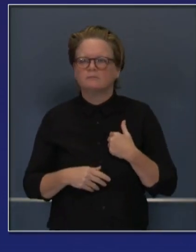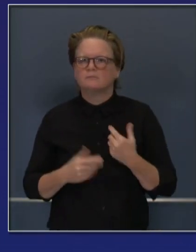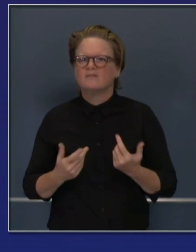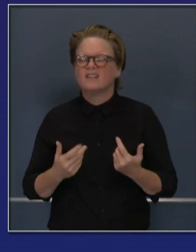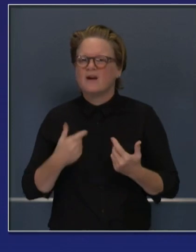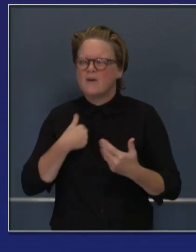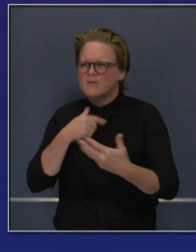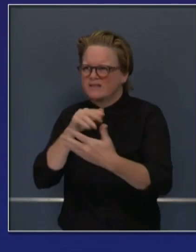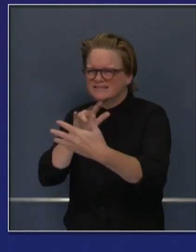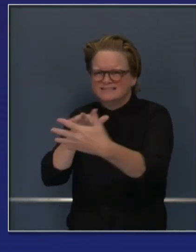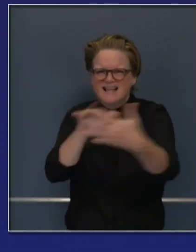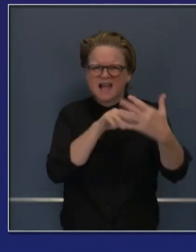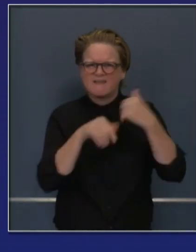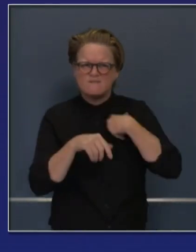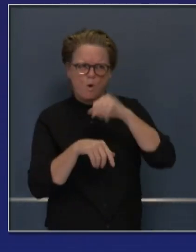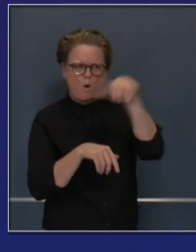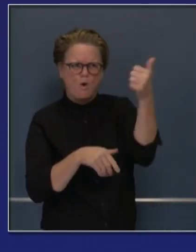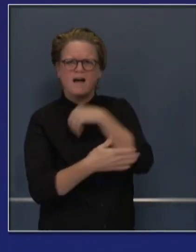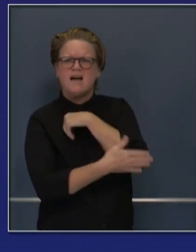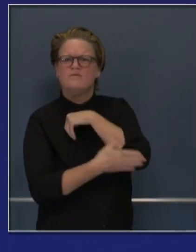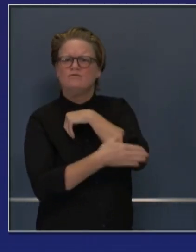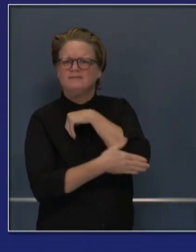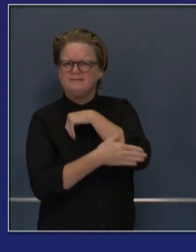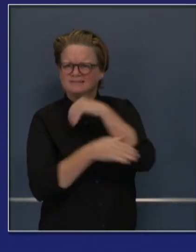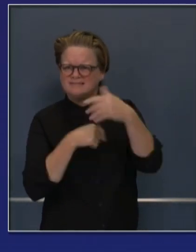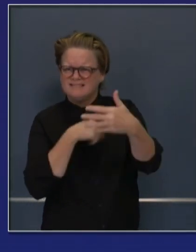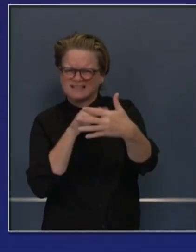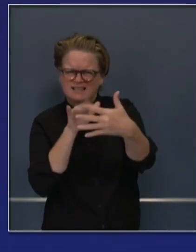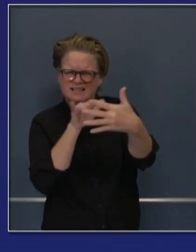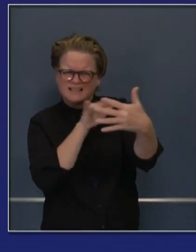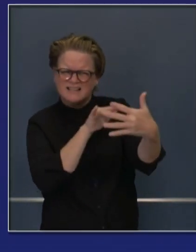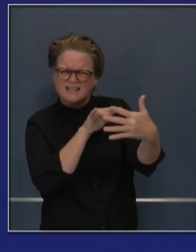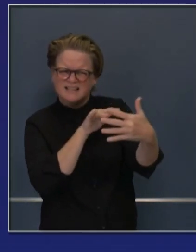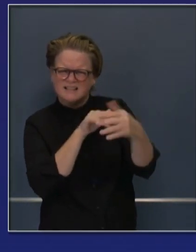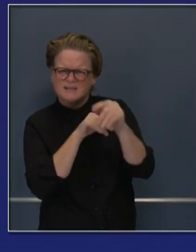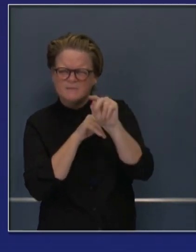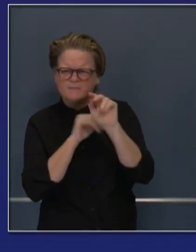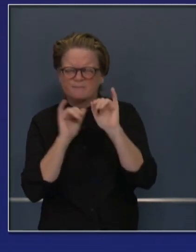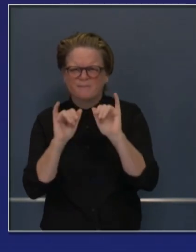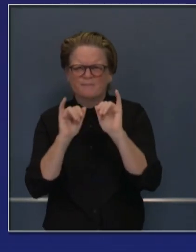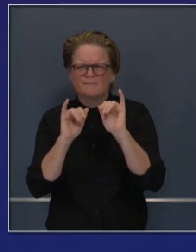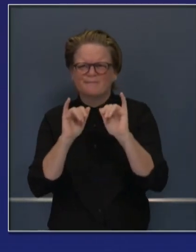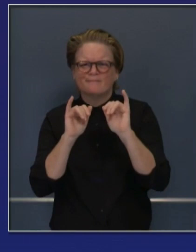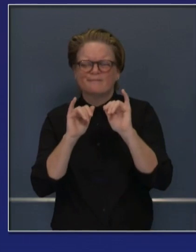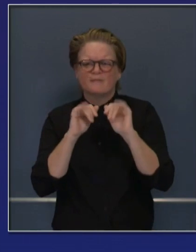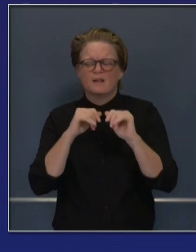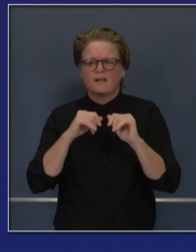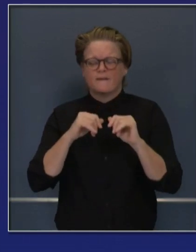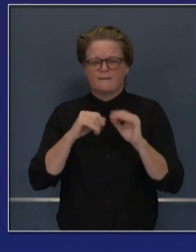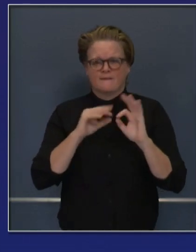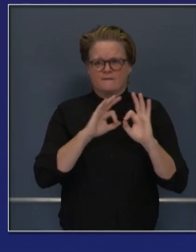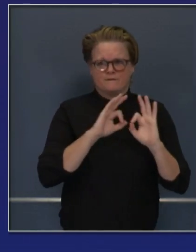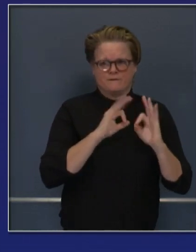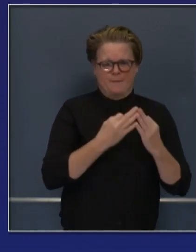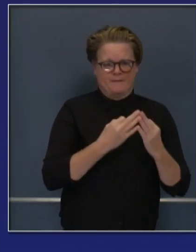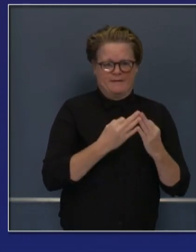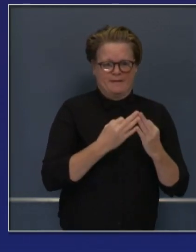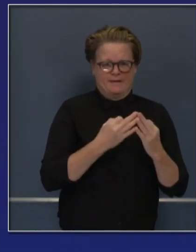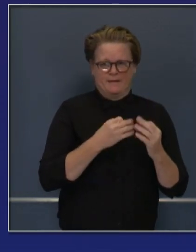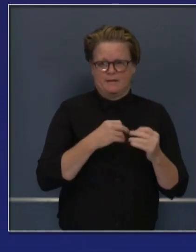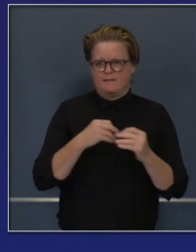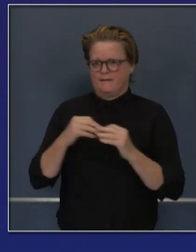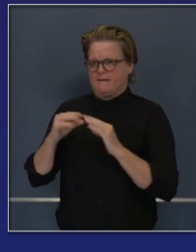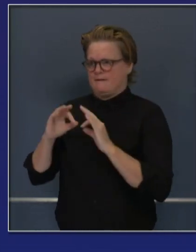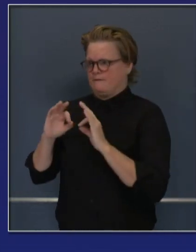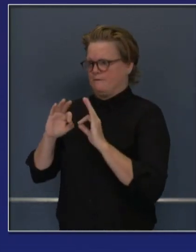beginning have sort of pinned that at maybe 1/3, even 1/2 of family members get infected. But this becomes another important